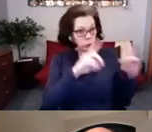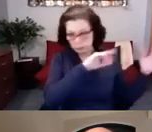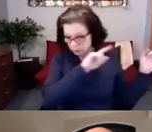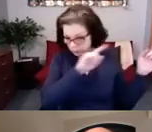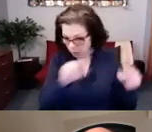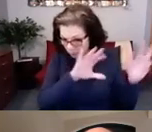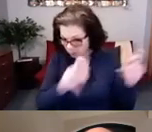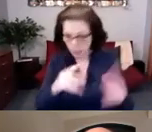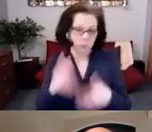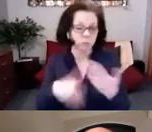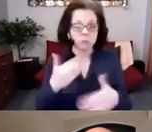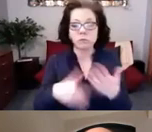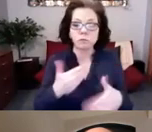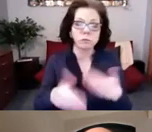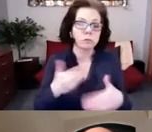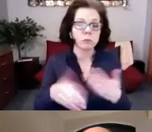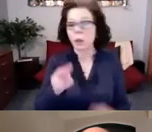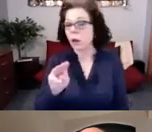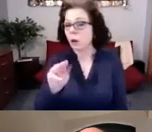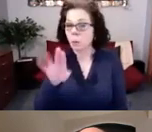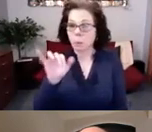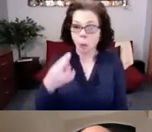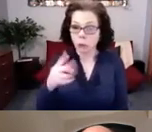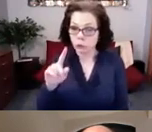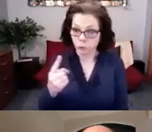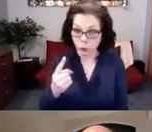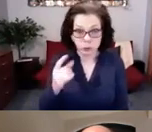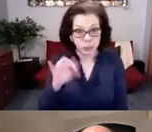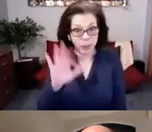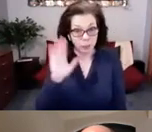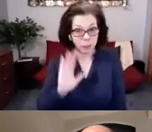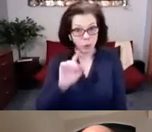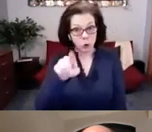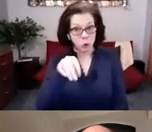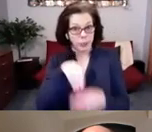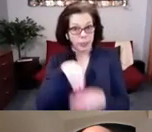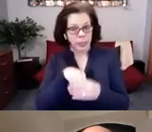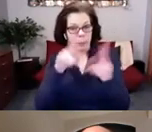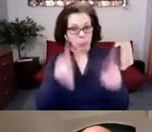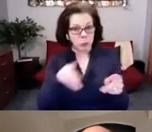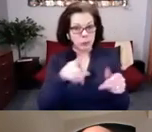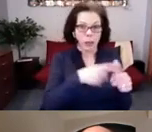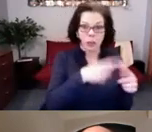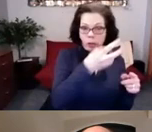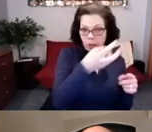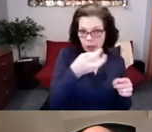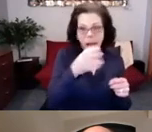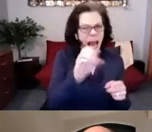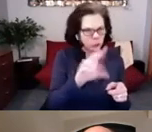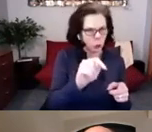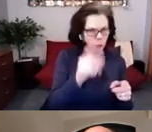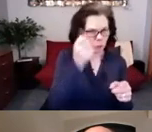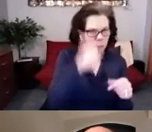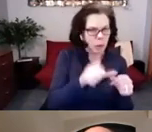progress, March 1, for those of you that were previously in person that shifted to remote in October based on the